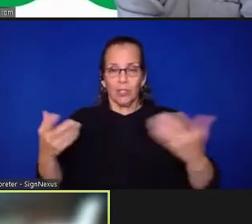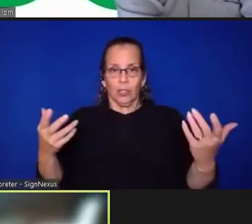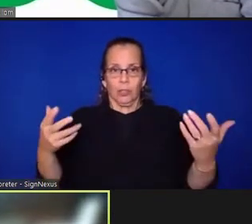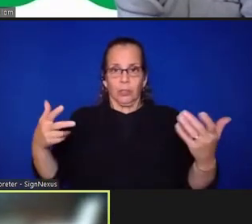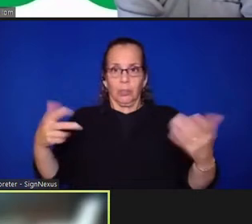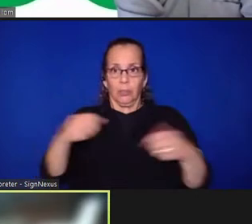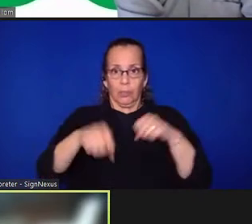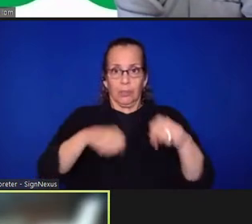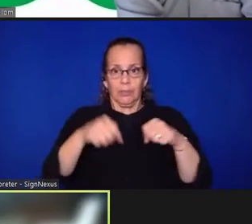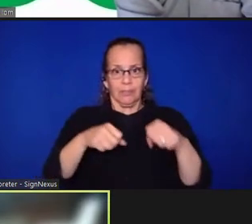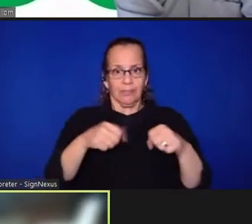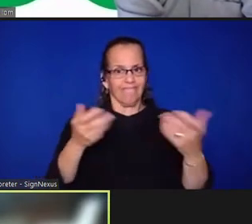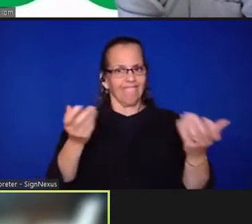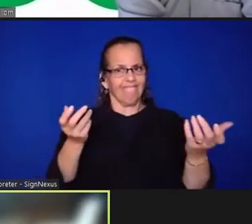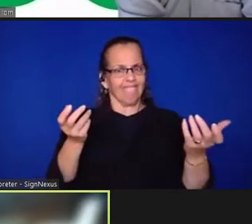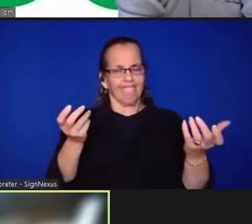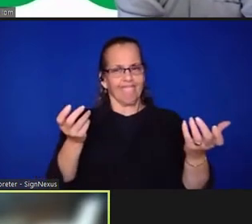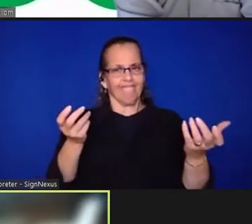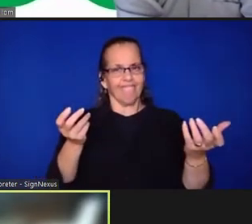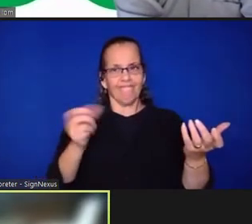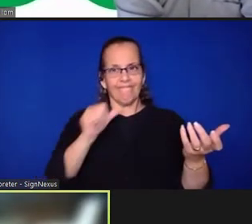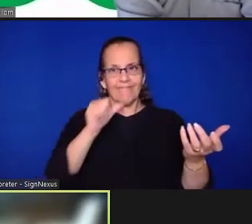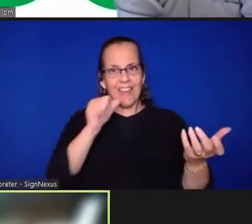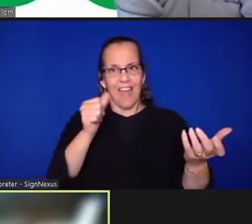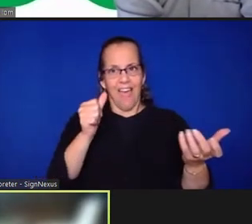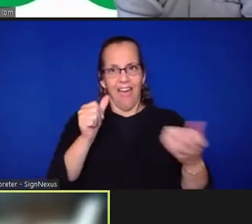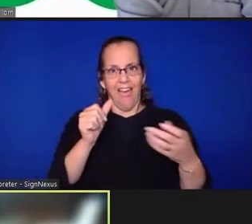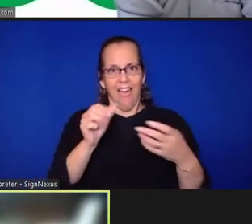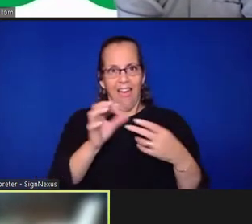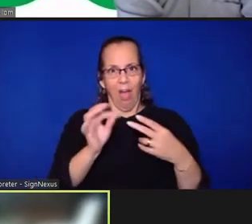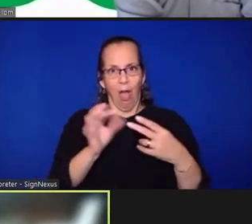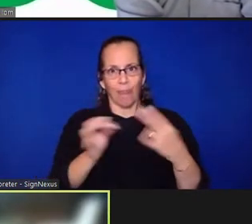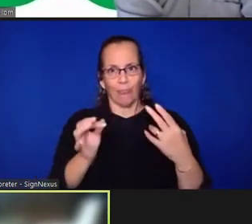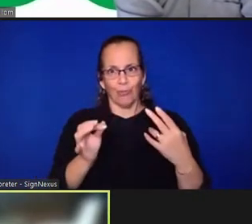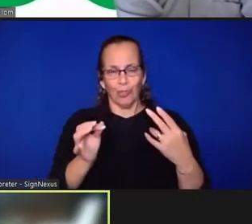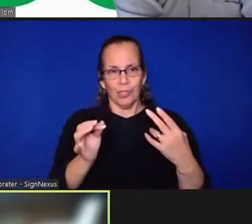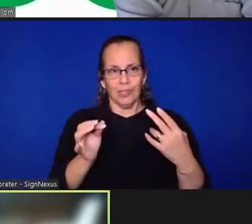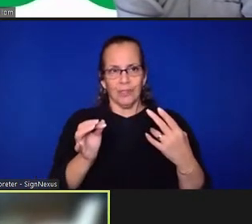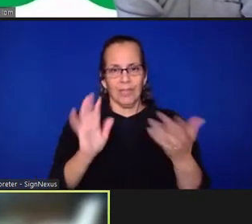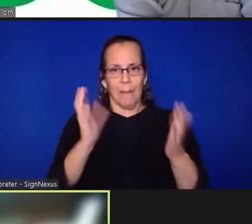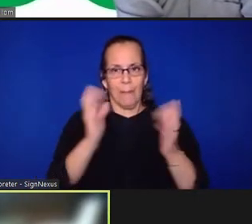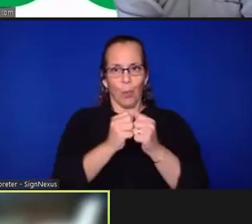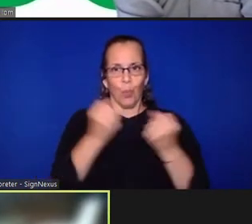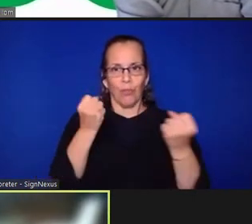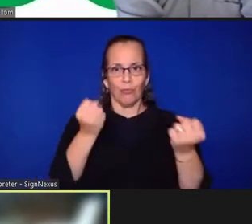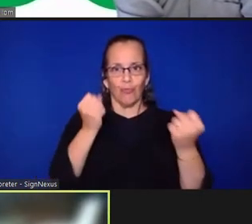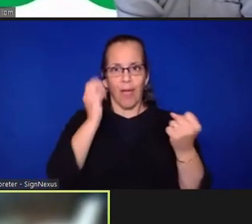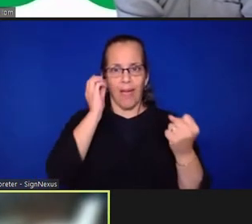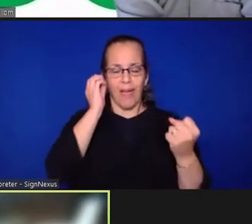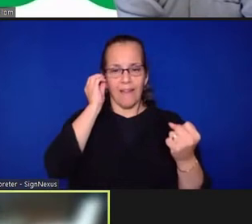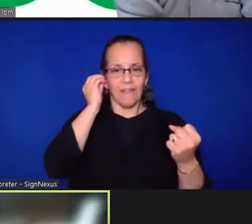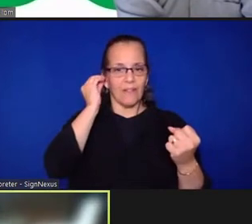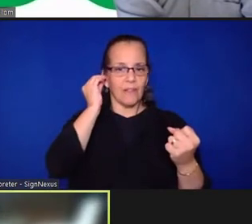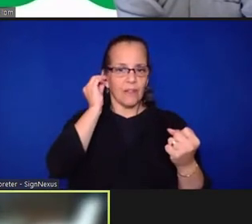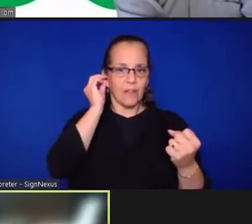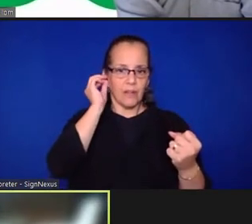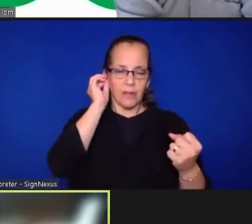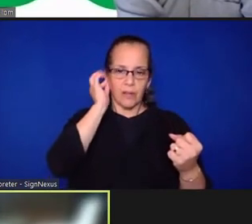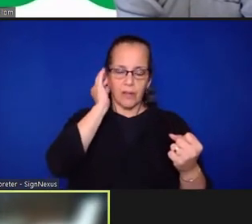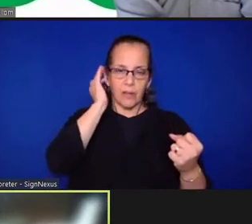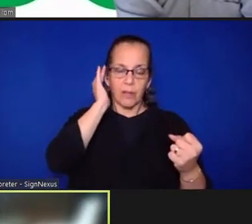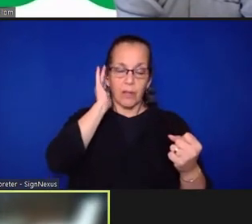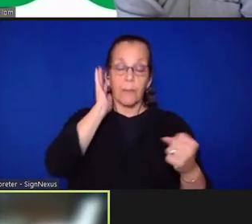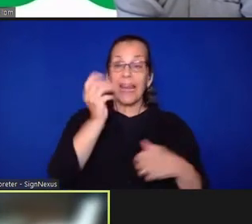you know there's no alternative that compensates for being able to drive express bus service I mean the expressway service alone they